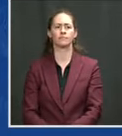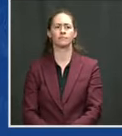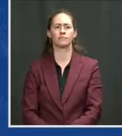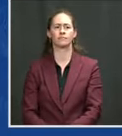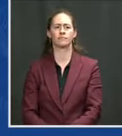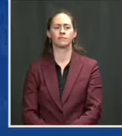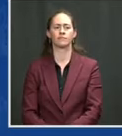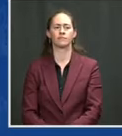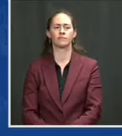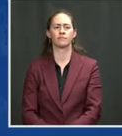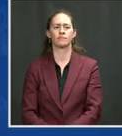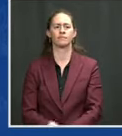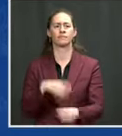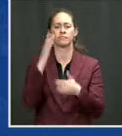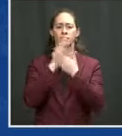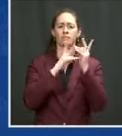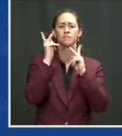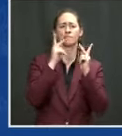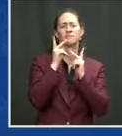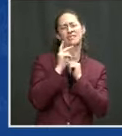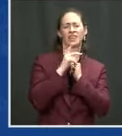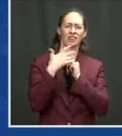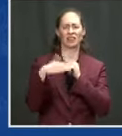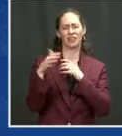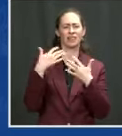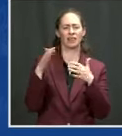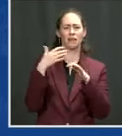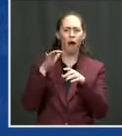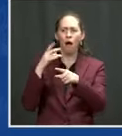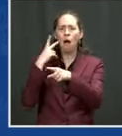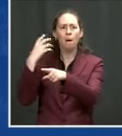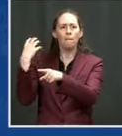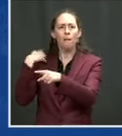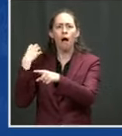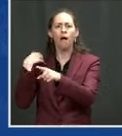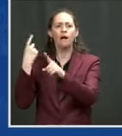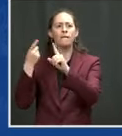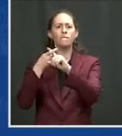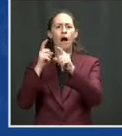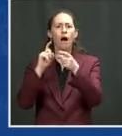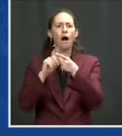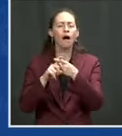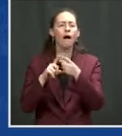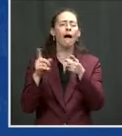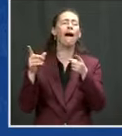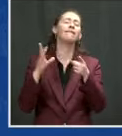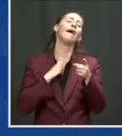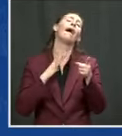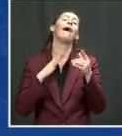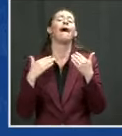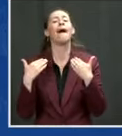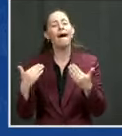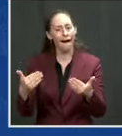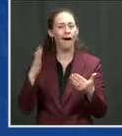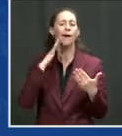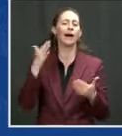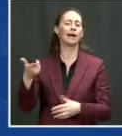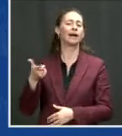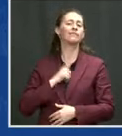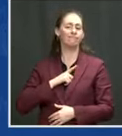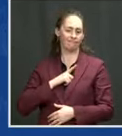the more likely they are to sign up and say, you know what, I'm willing to play. And the walk-up stuff has made a big difference too.